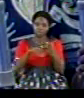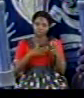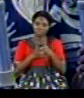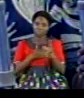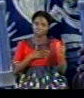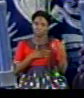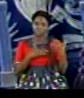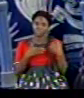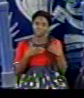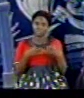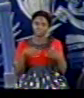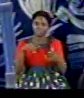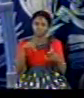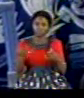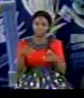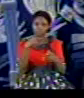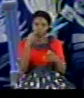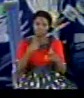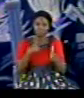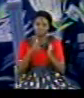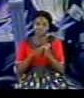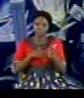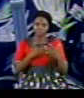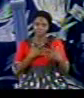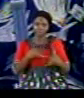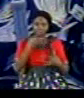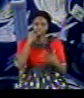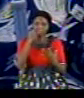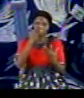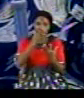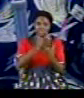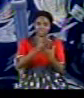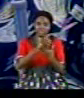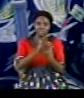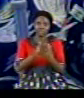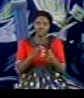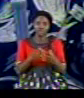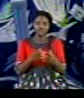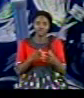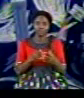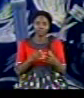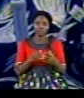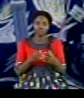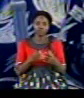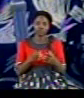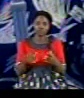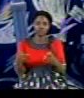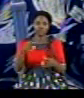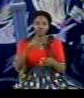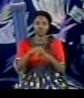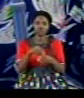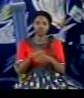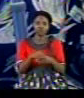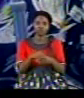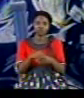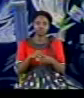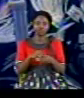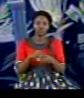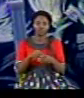is blocked. So they put pacemaker in the left side of